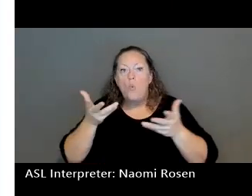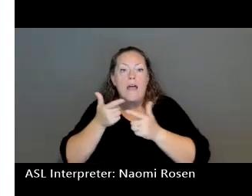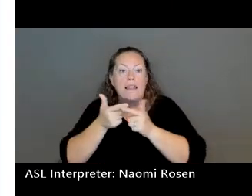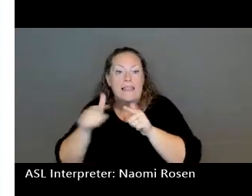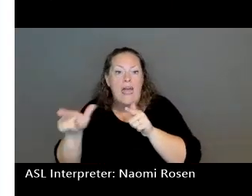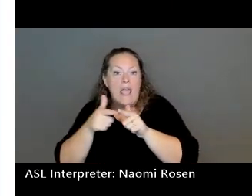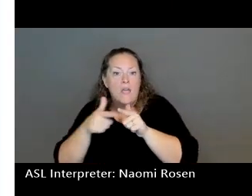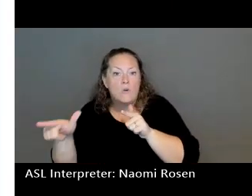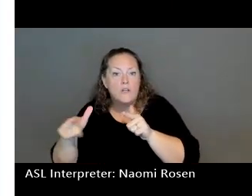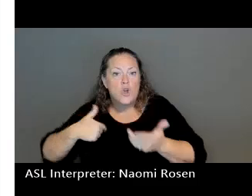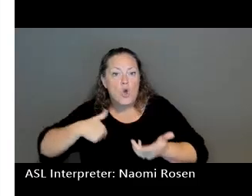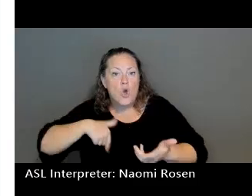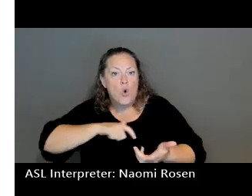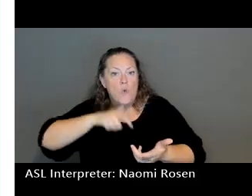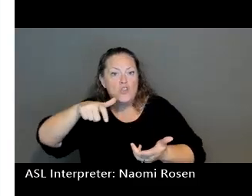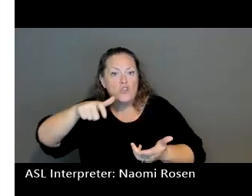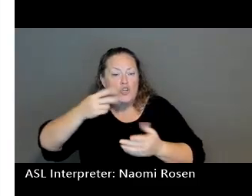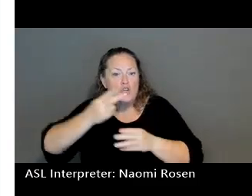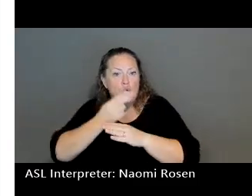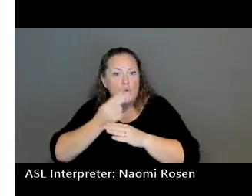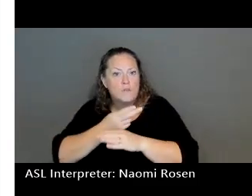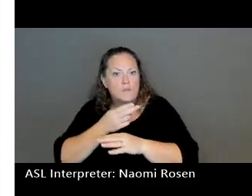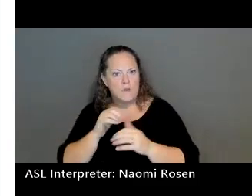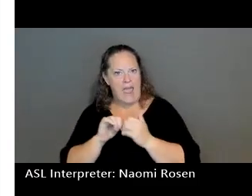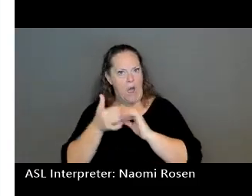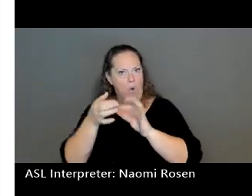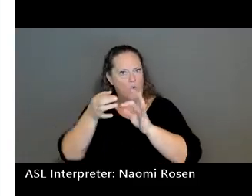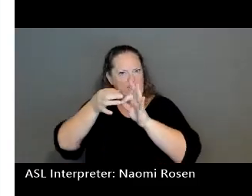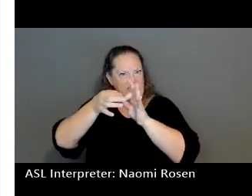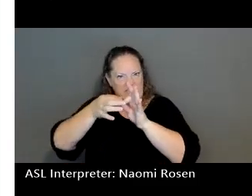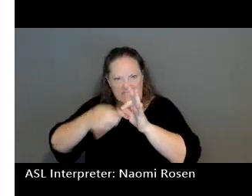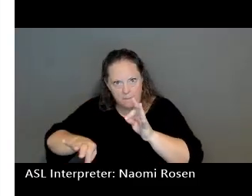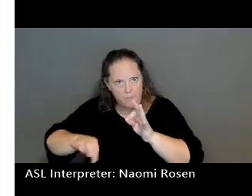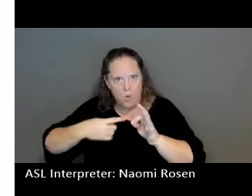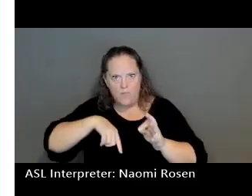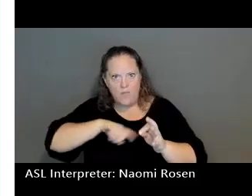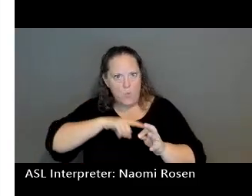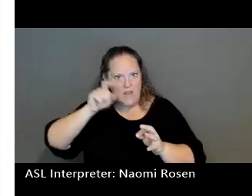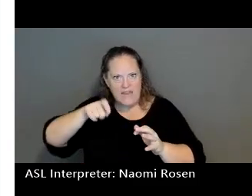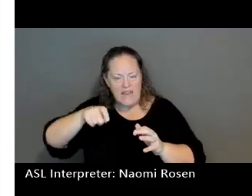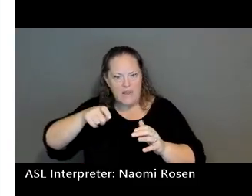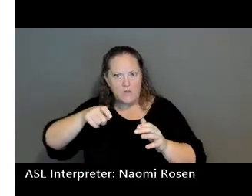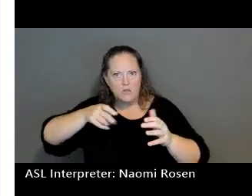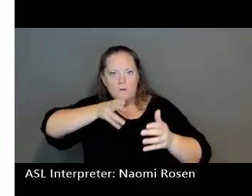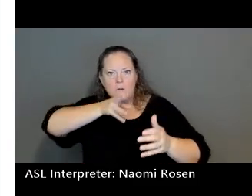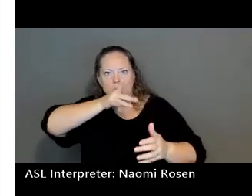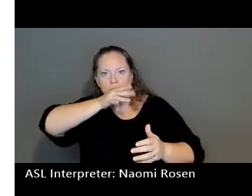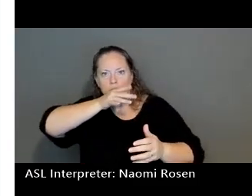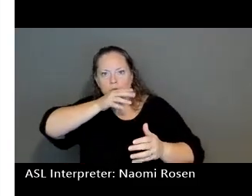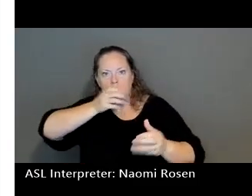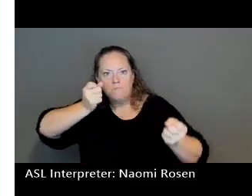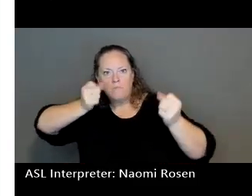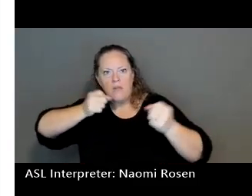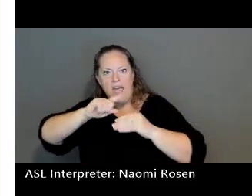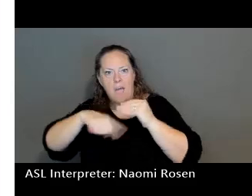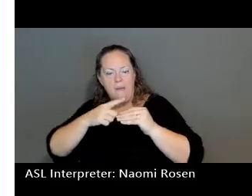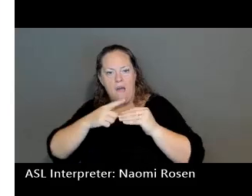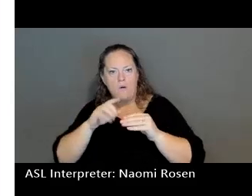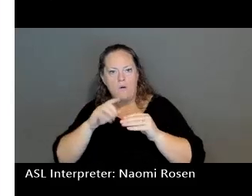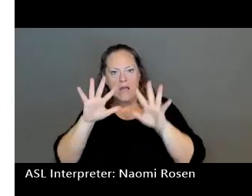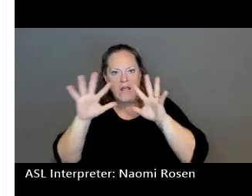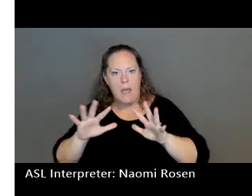use, how simple can we talk about climate change so that people can understand what are the patterns, how climate